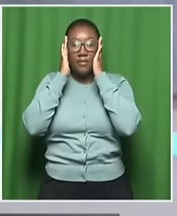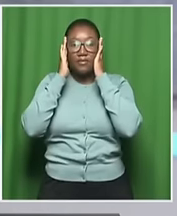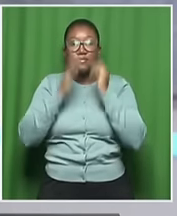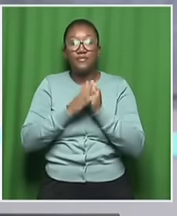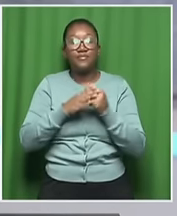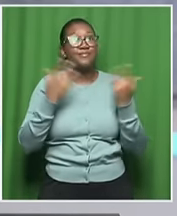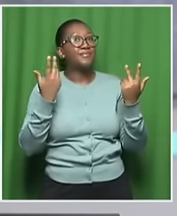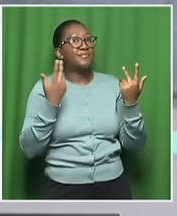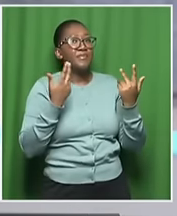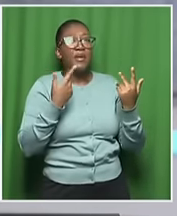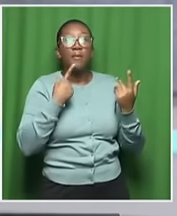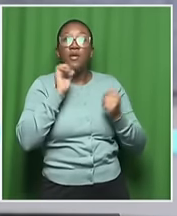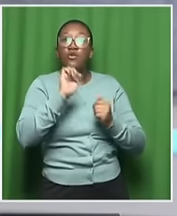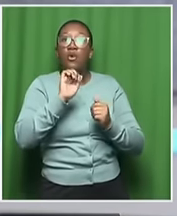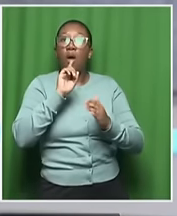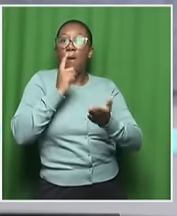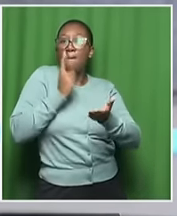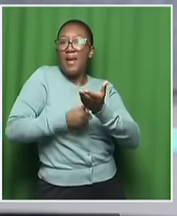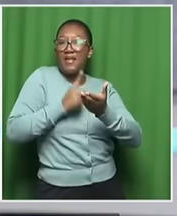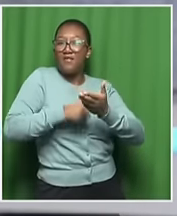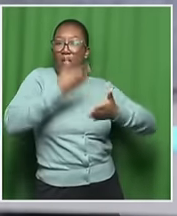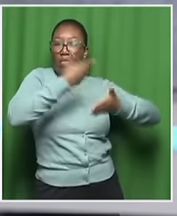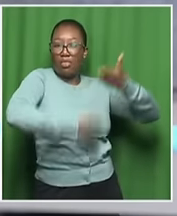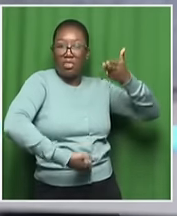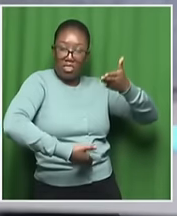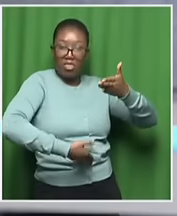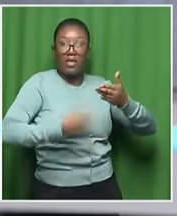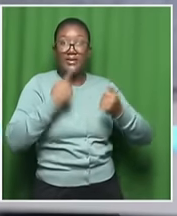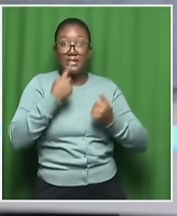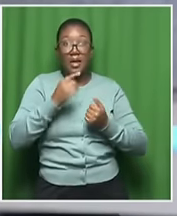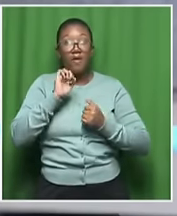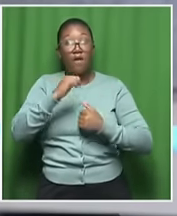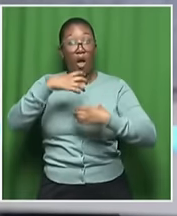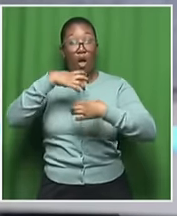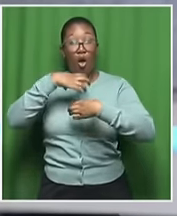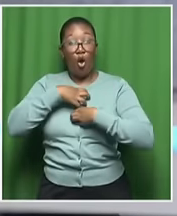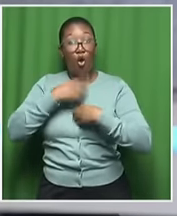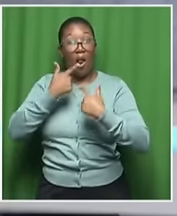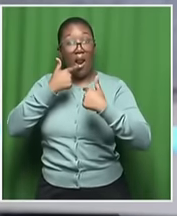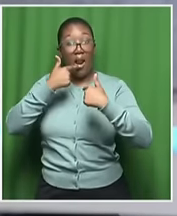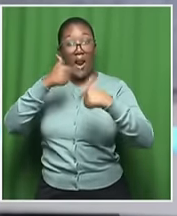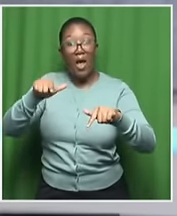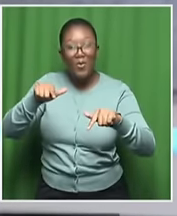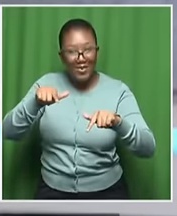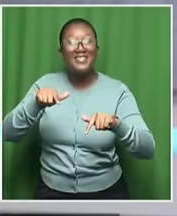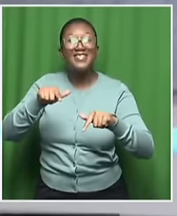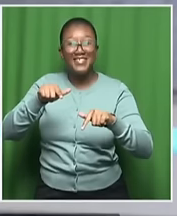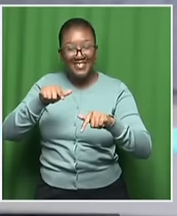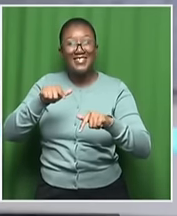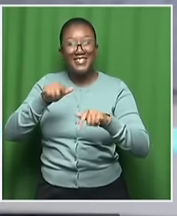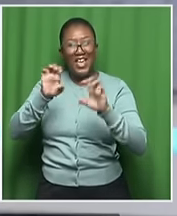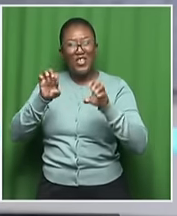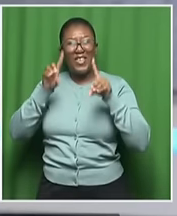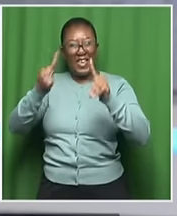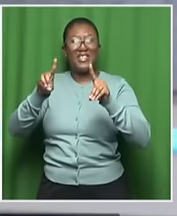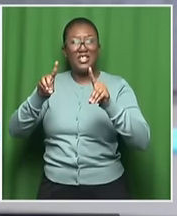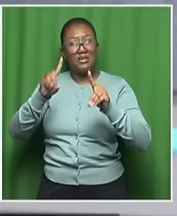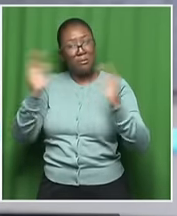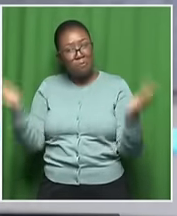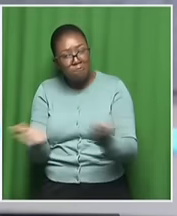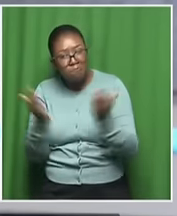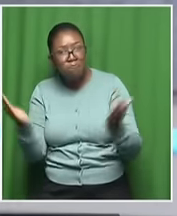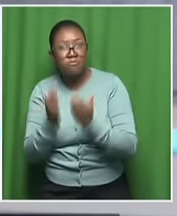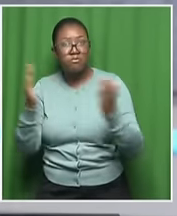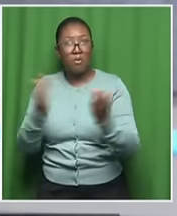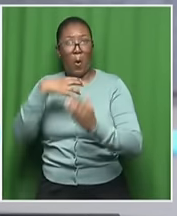speak in your manifesto about promoting mother tongue education. So I want to talk about that, whether your emphasis